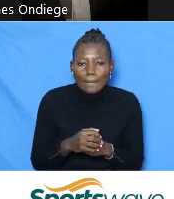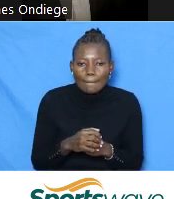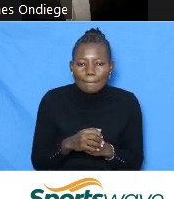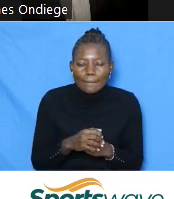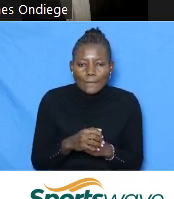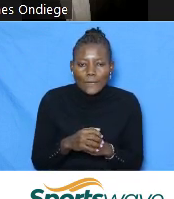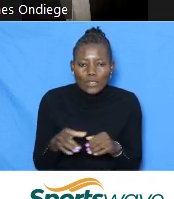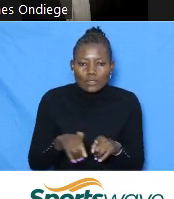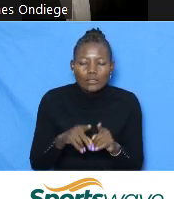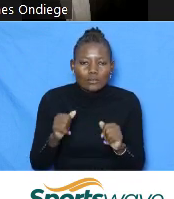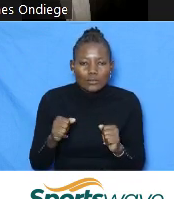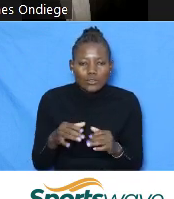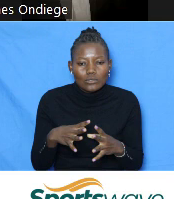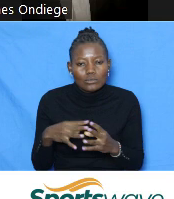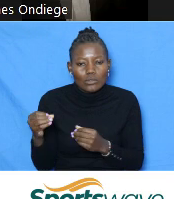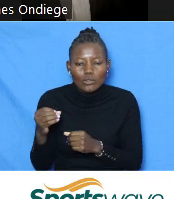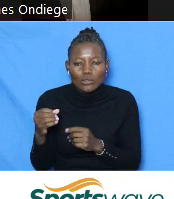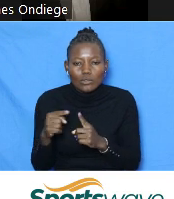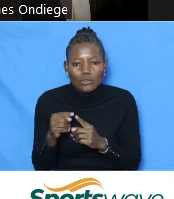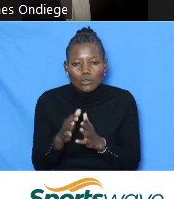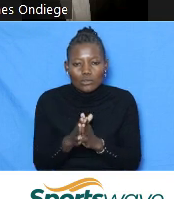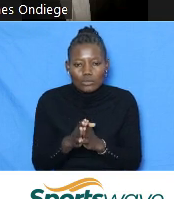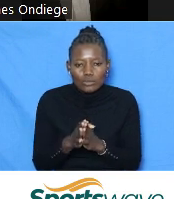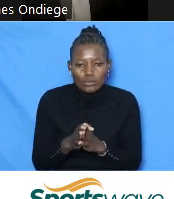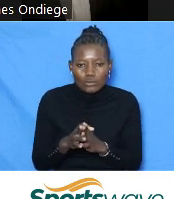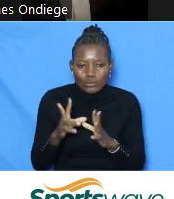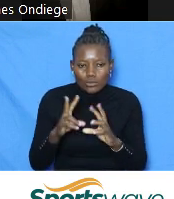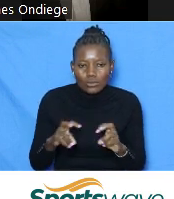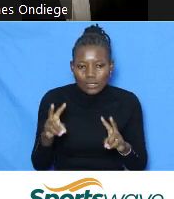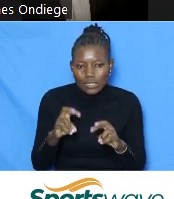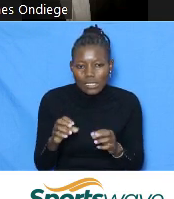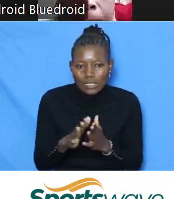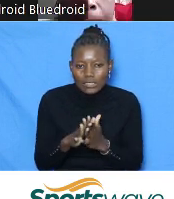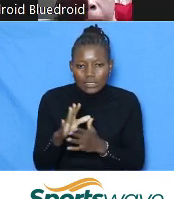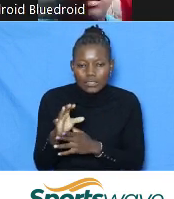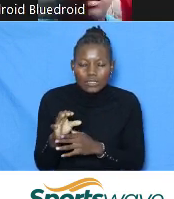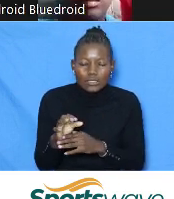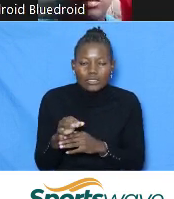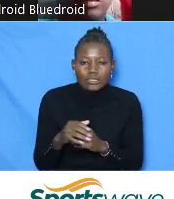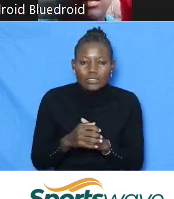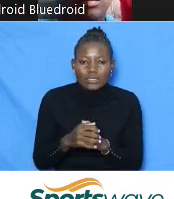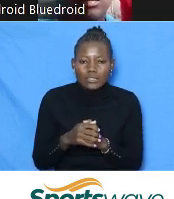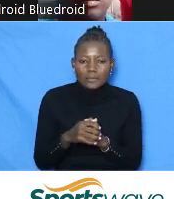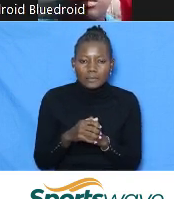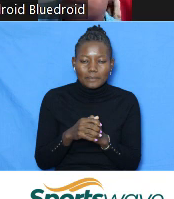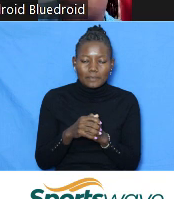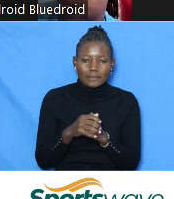And you may also be able to go to such emergency response providers such